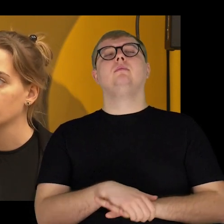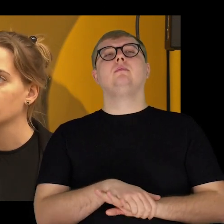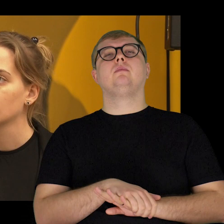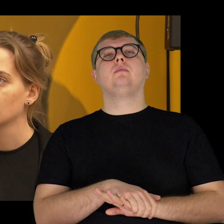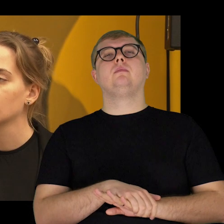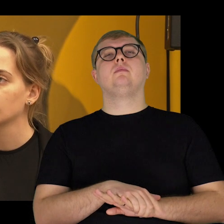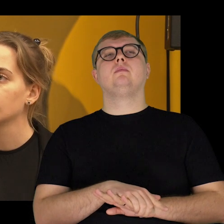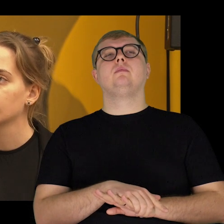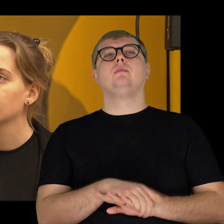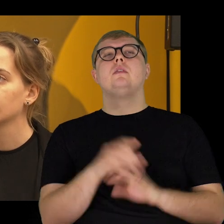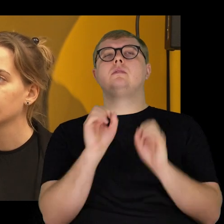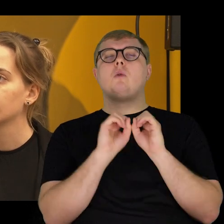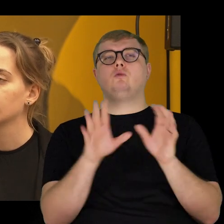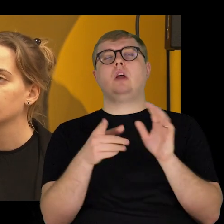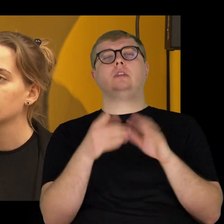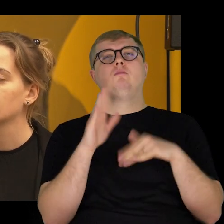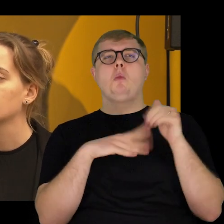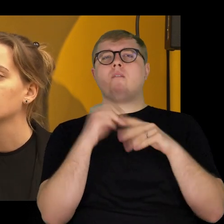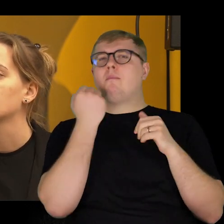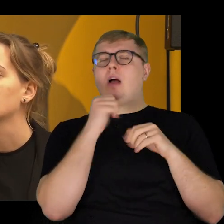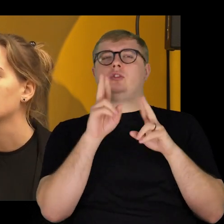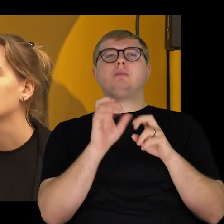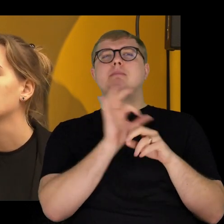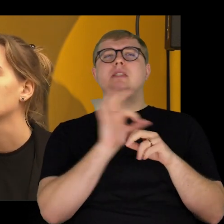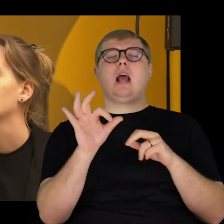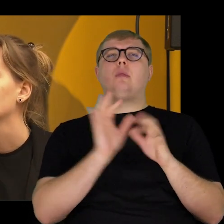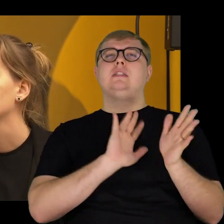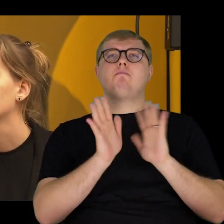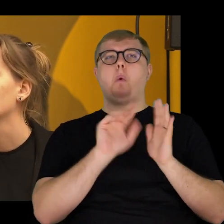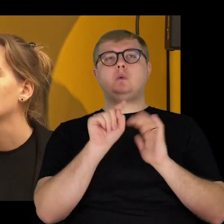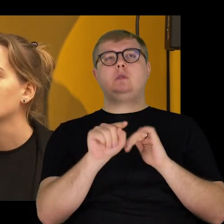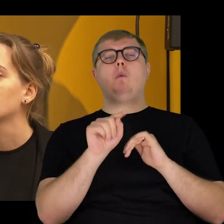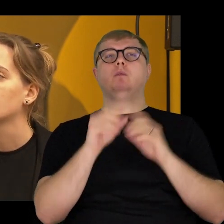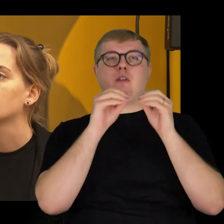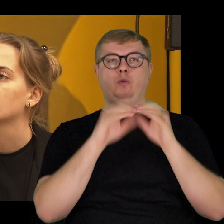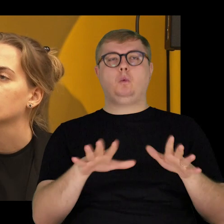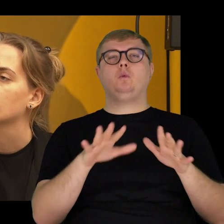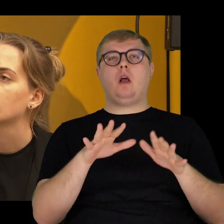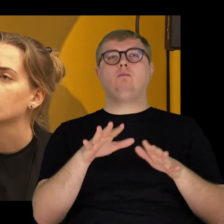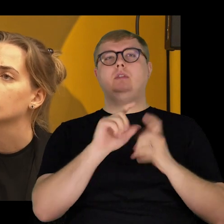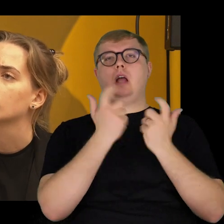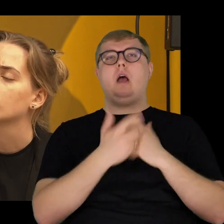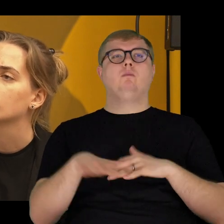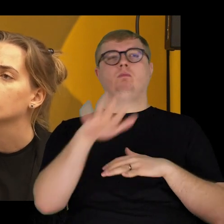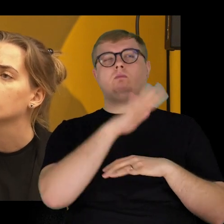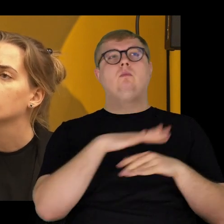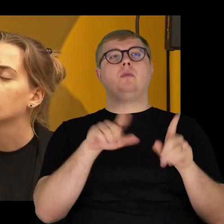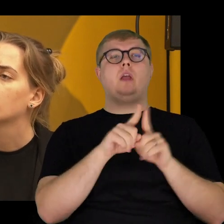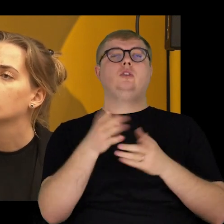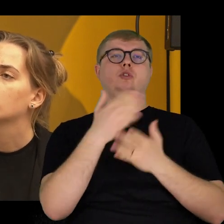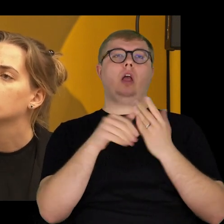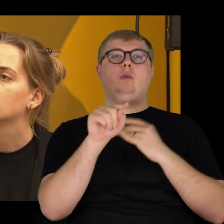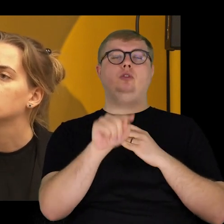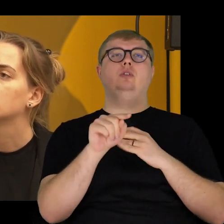very special way, this platform infrastructure. And that's also part of the research